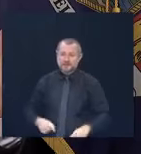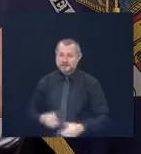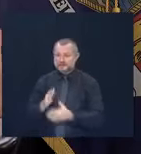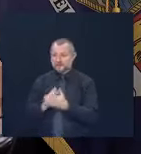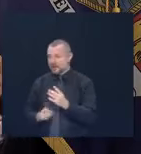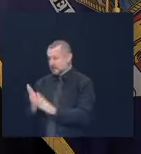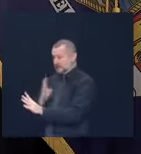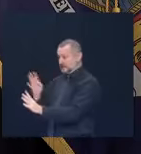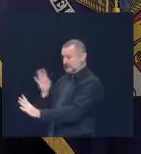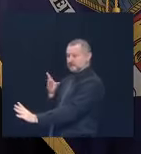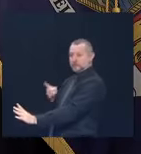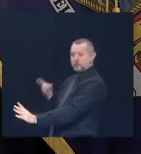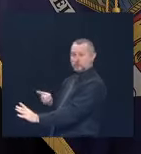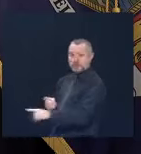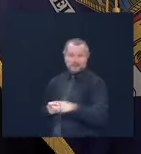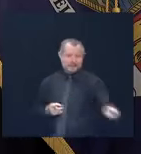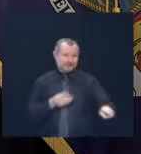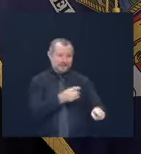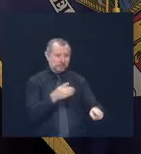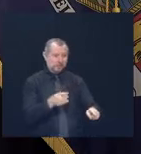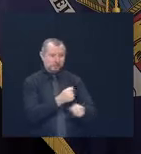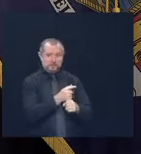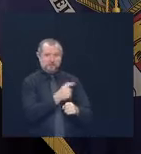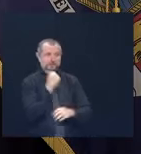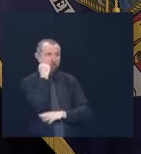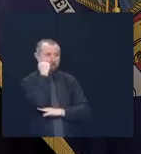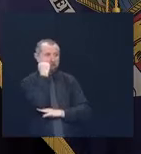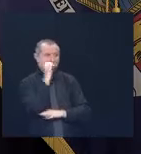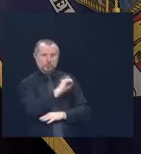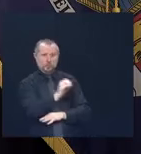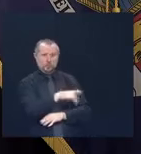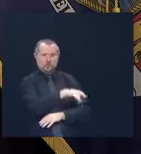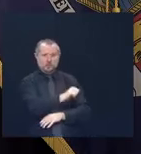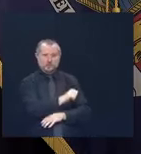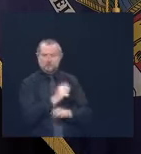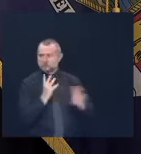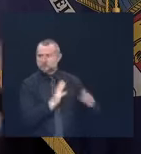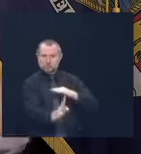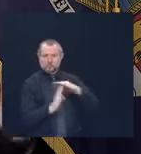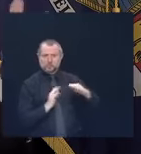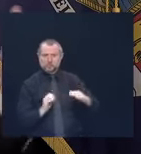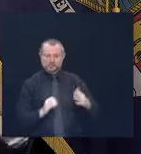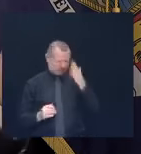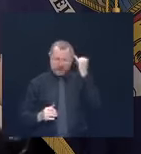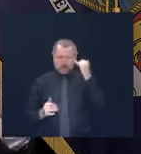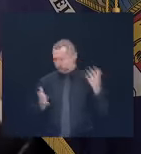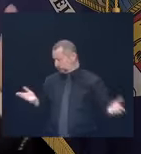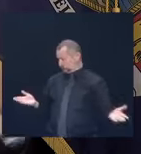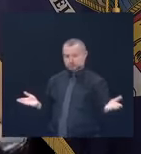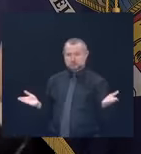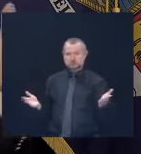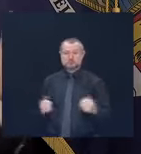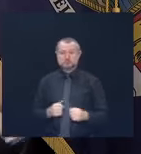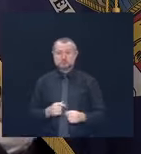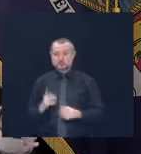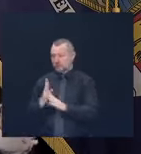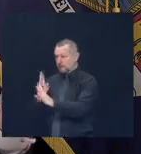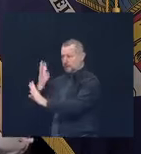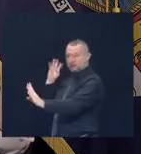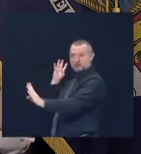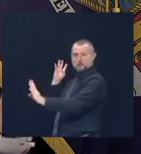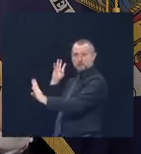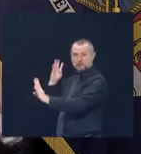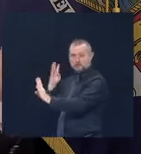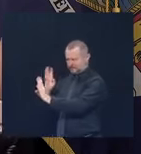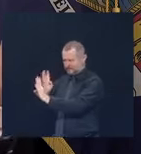out the door. Some Dunkin' Donuts, you can walk right up to the counter. Look at the availability of the